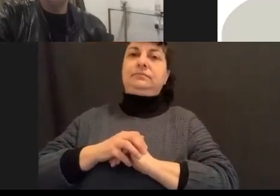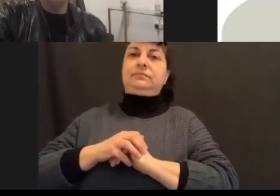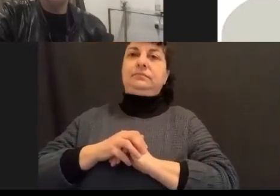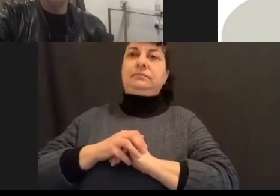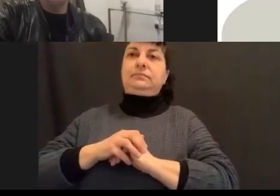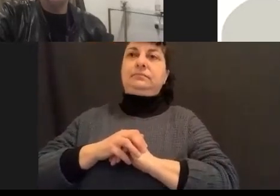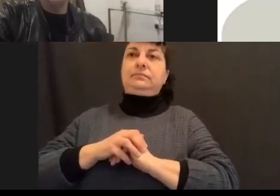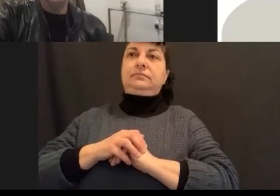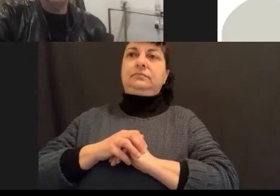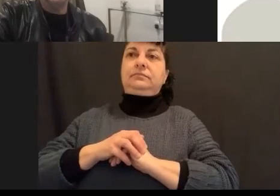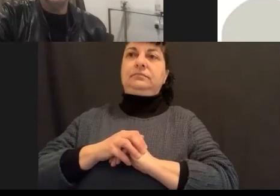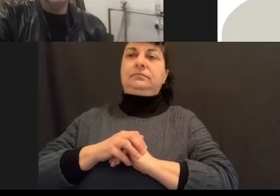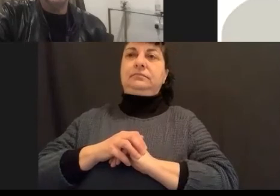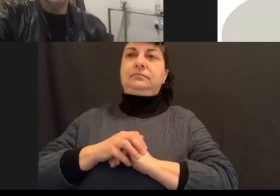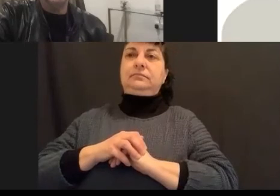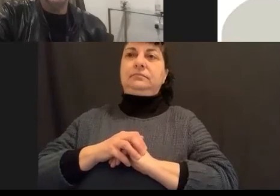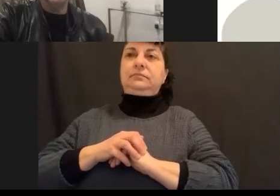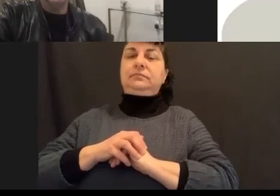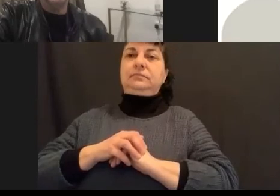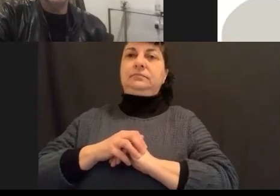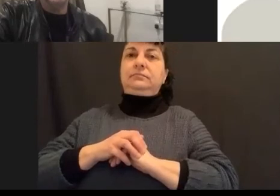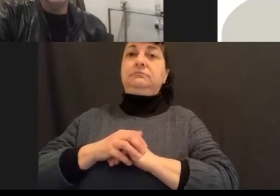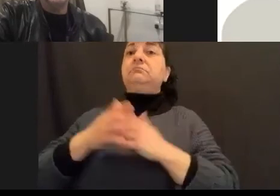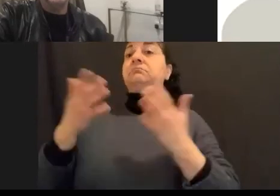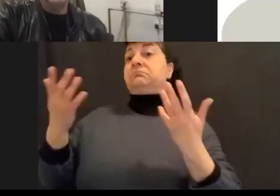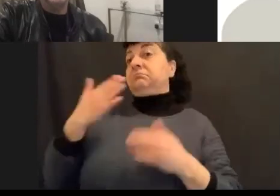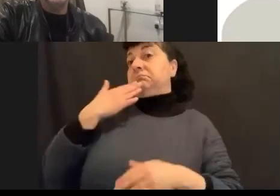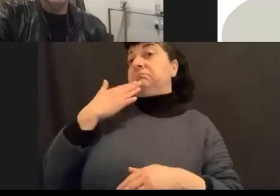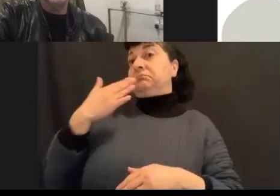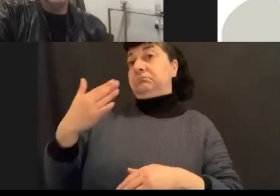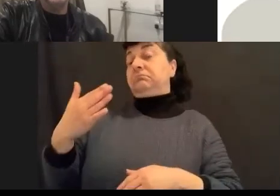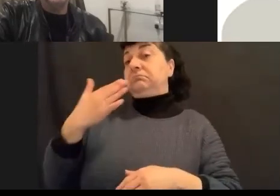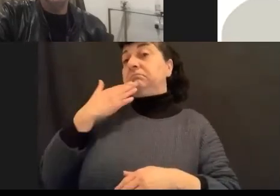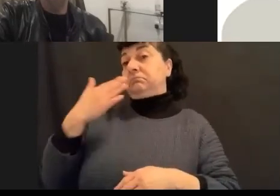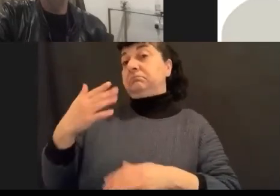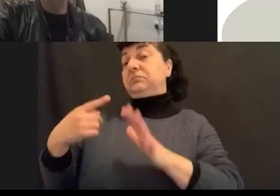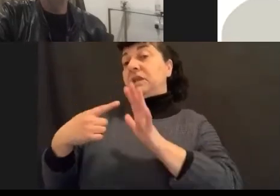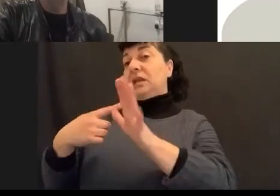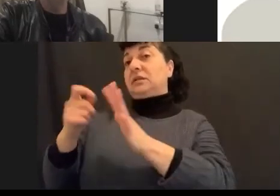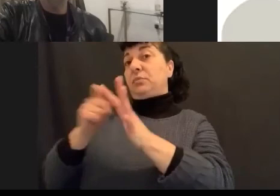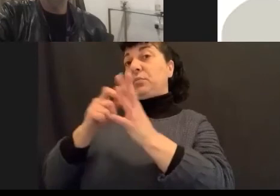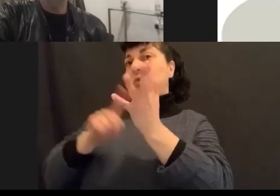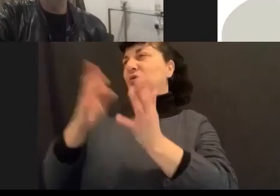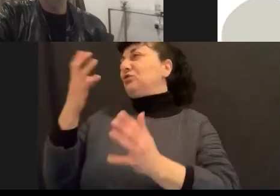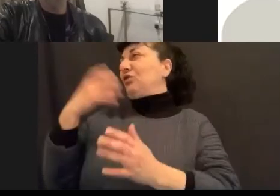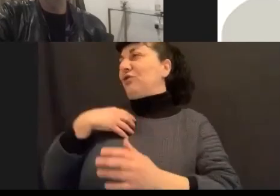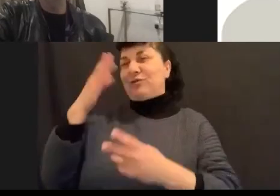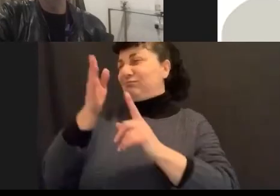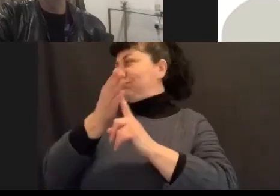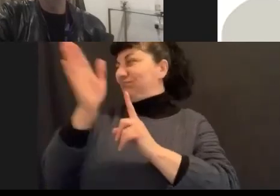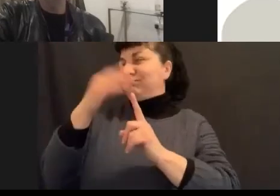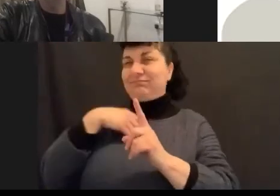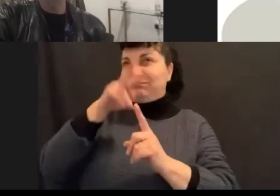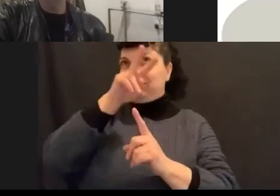Okay. So thanks, Hugh. Thank you for answering that question. Sorry, I'm still trying to get, we've got